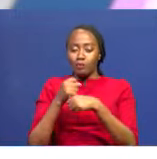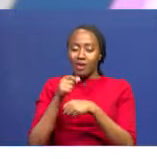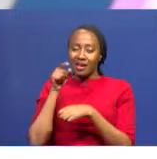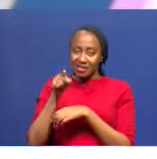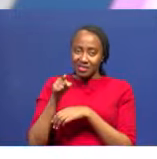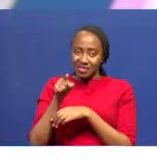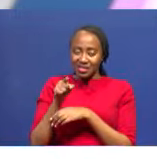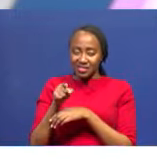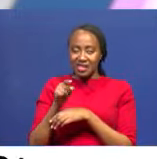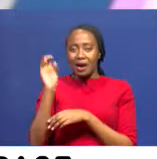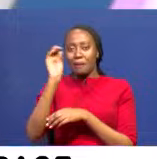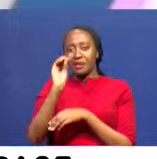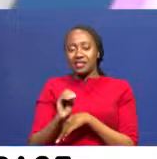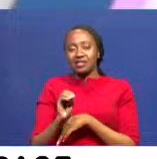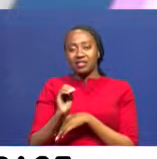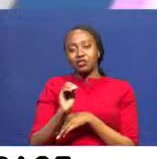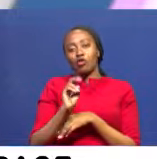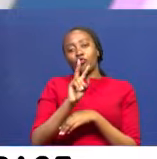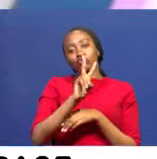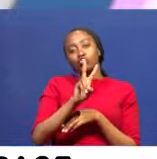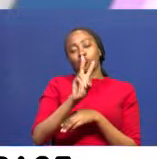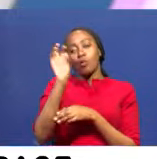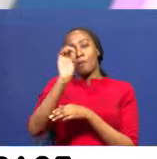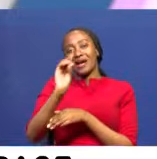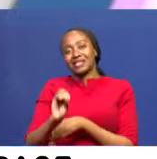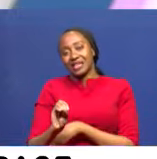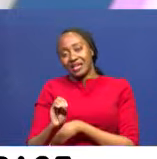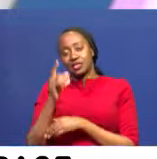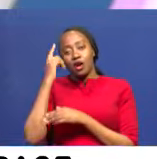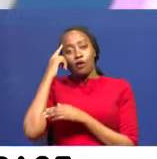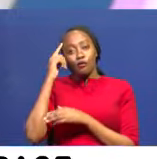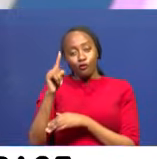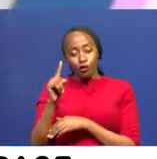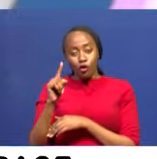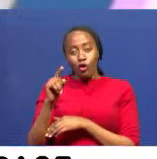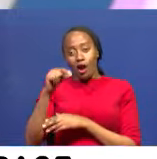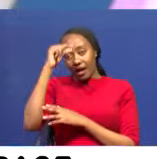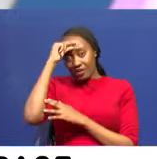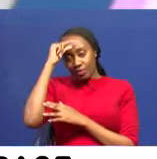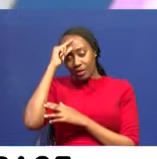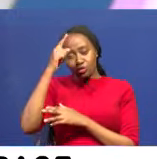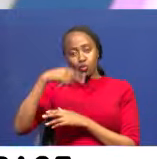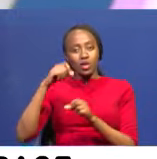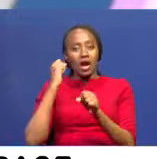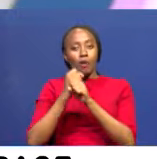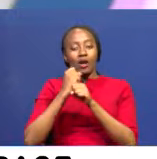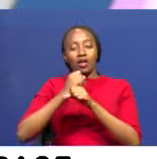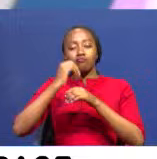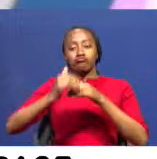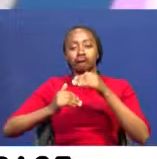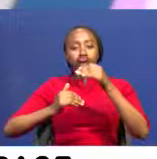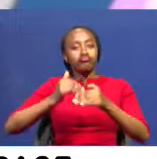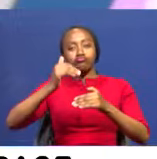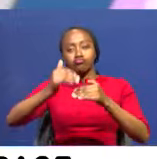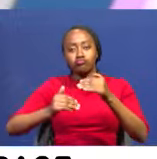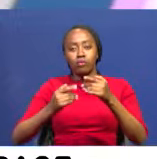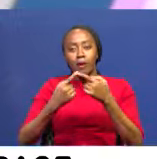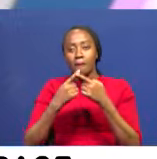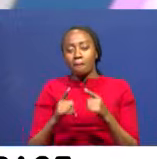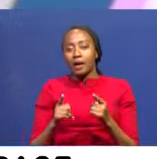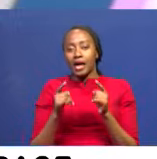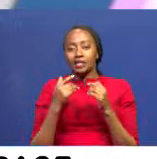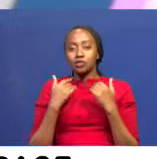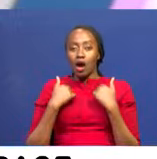global levels of 2%. With the government, we are working. It's work in progress. We are working together to make sure